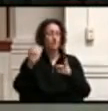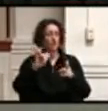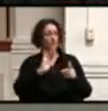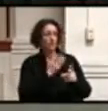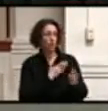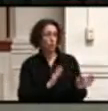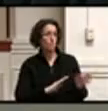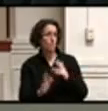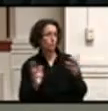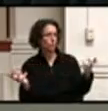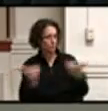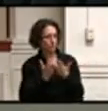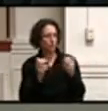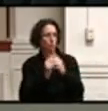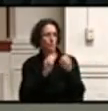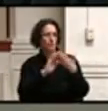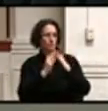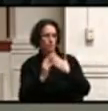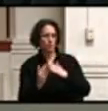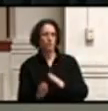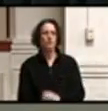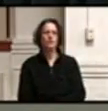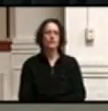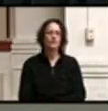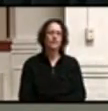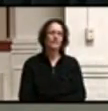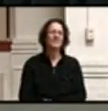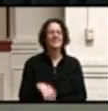and looks we'll nice. Use this is